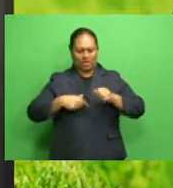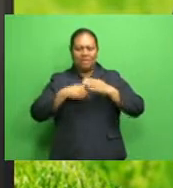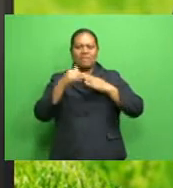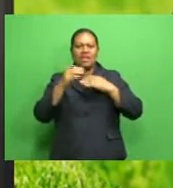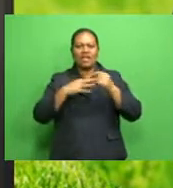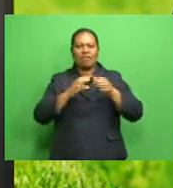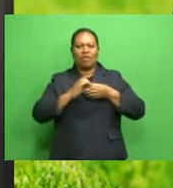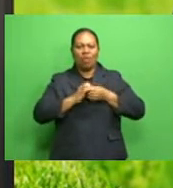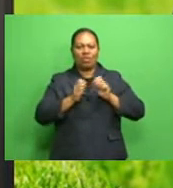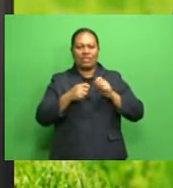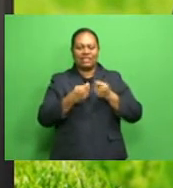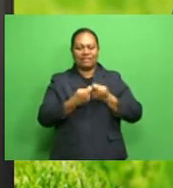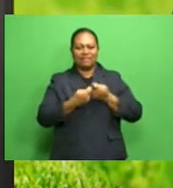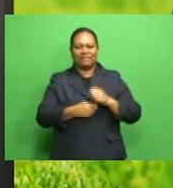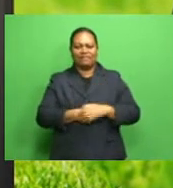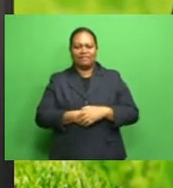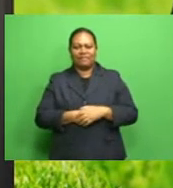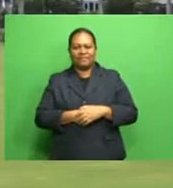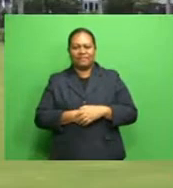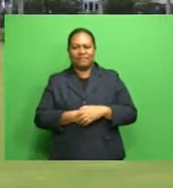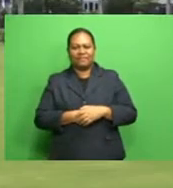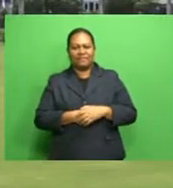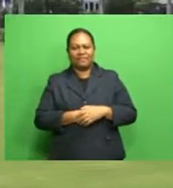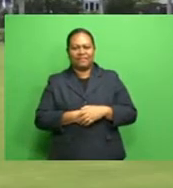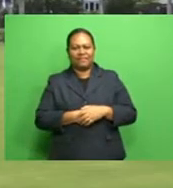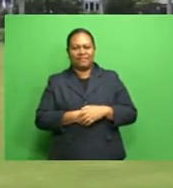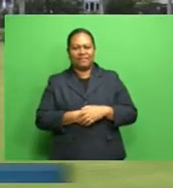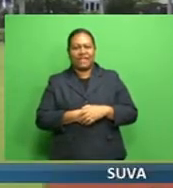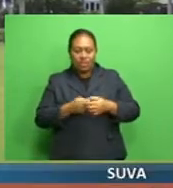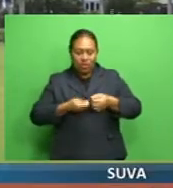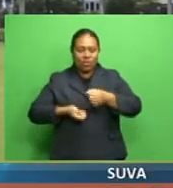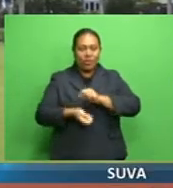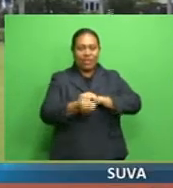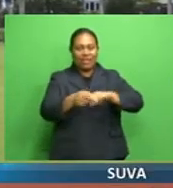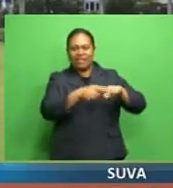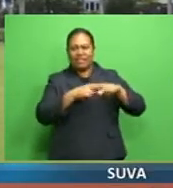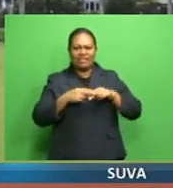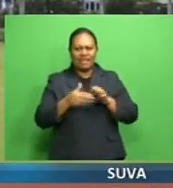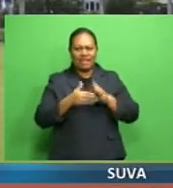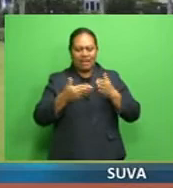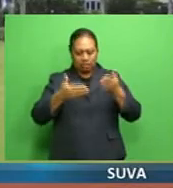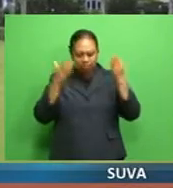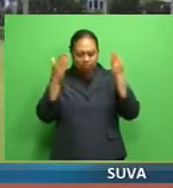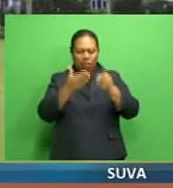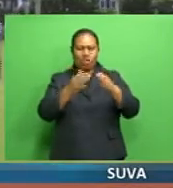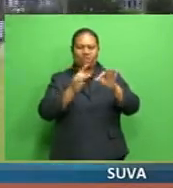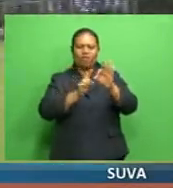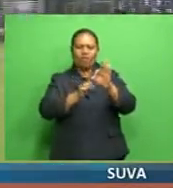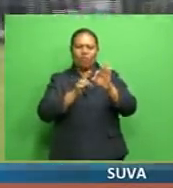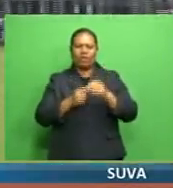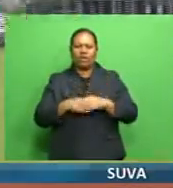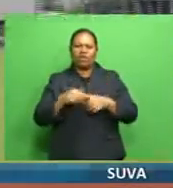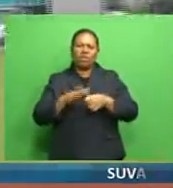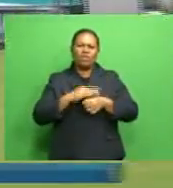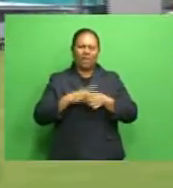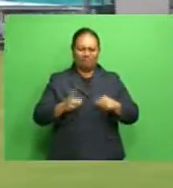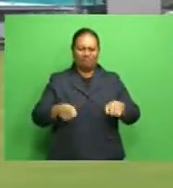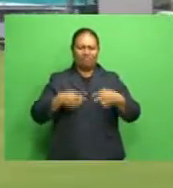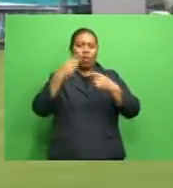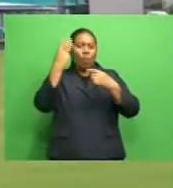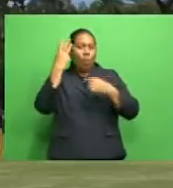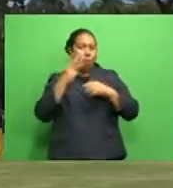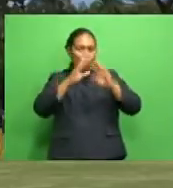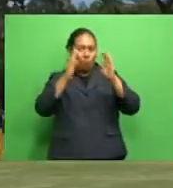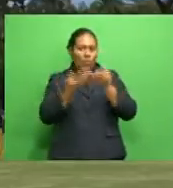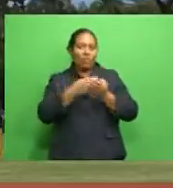Tale Materakula has more. Cricket Fiji remains focused on its goal of competing in the Men's World Cup